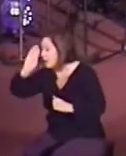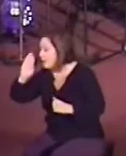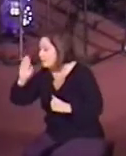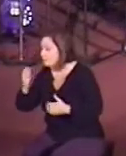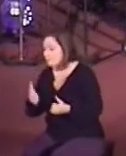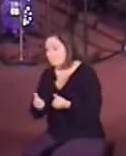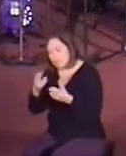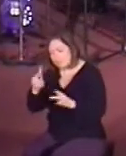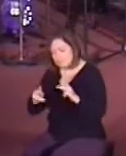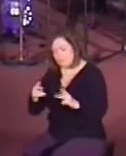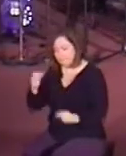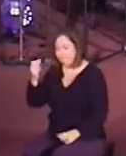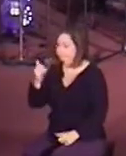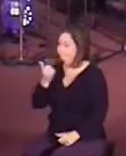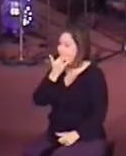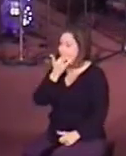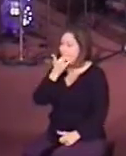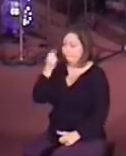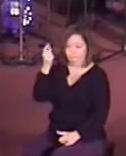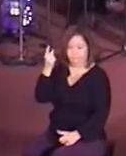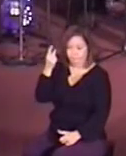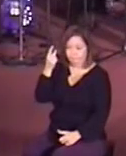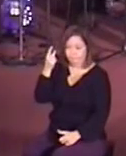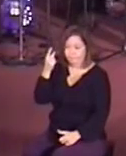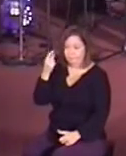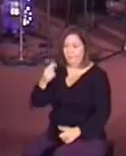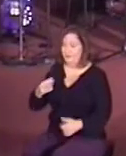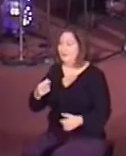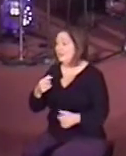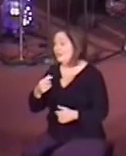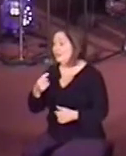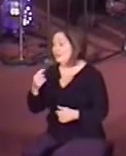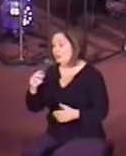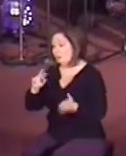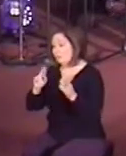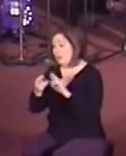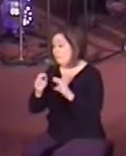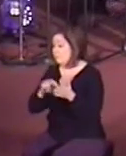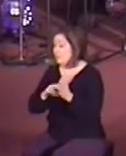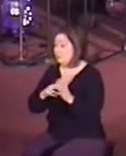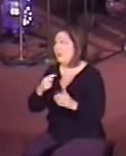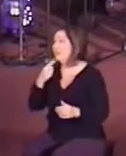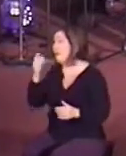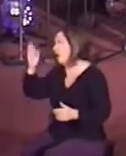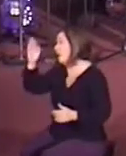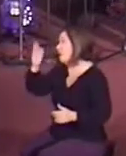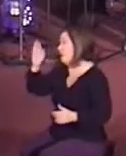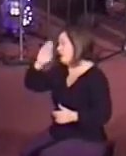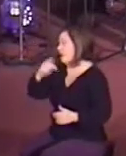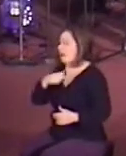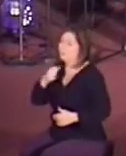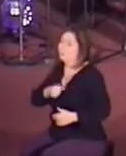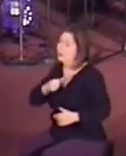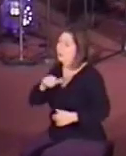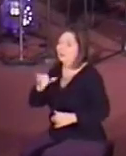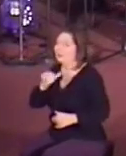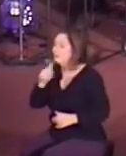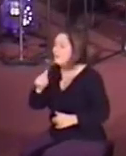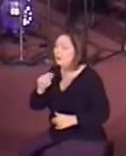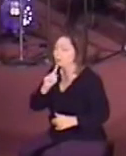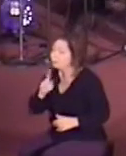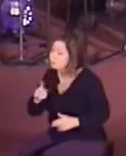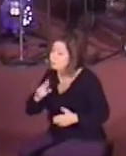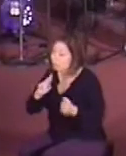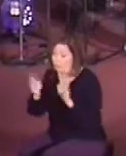and this misunderstanding that repentance means to just tell God, well, God, I'm sorry. And then God gives you forgiveness. Well, God, I'm sorry for that. That's not what repentance